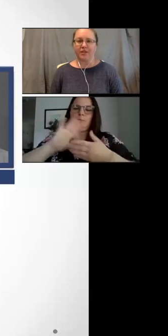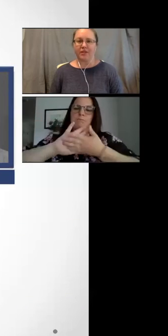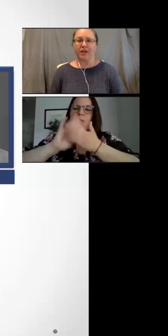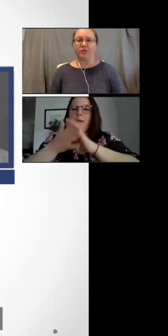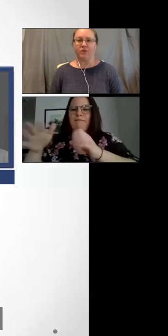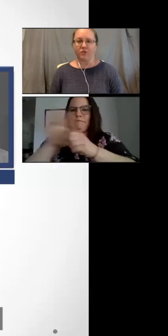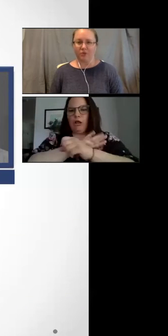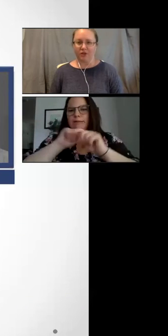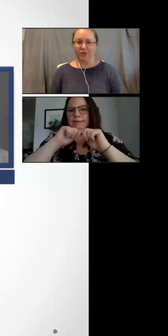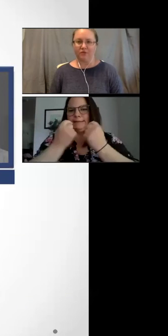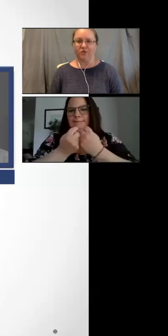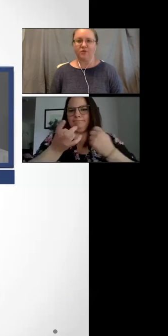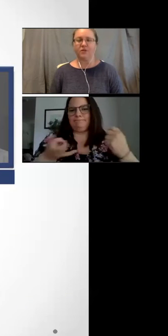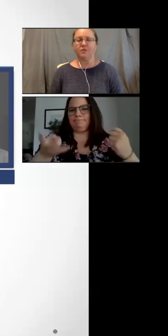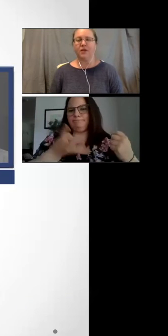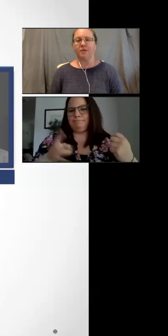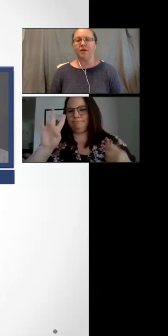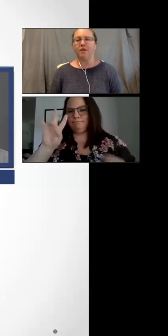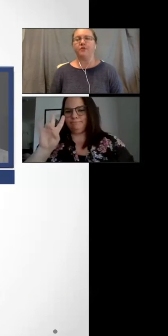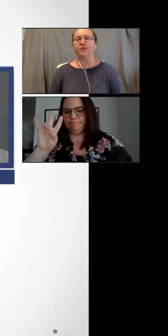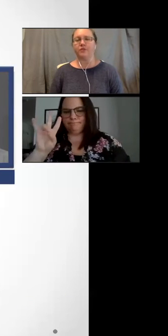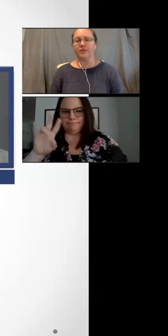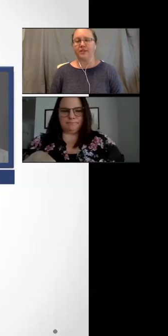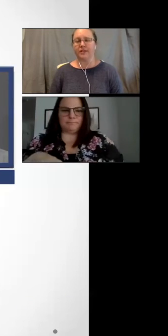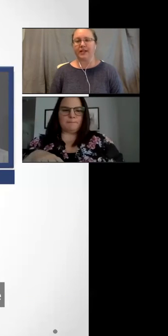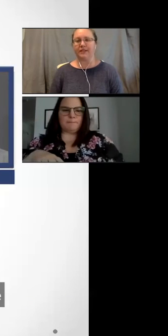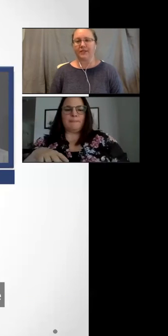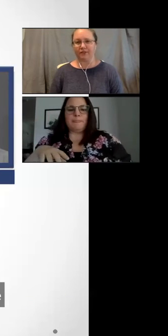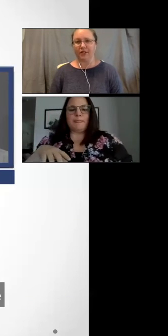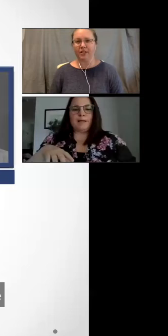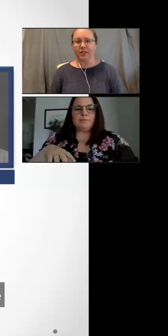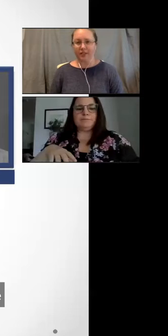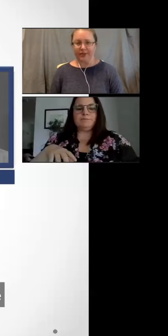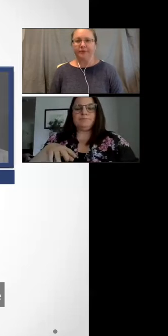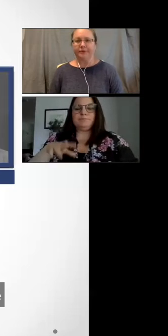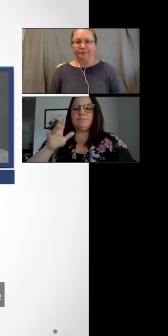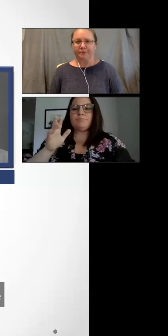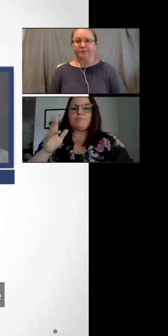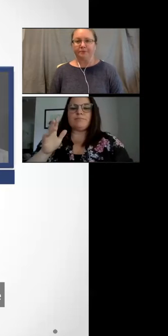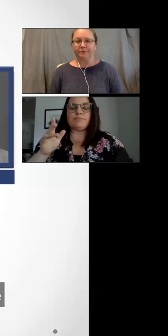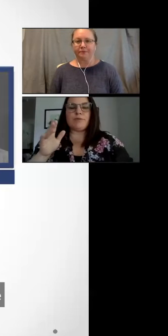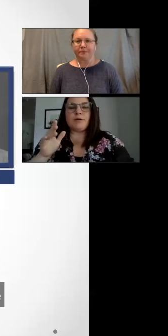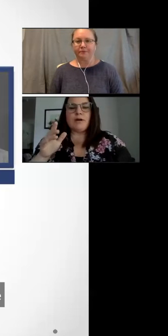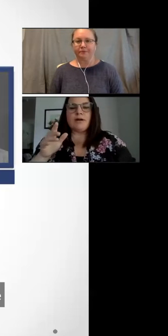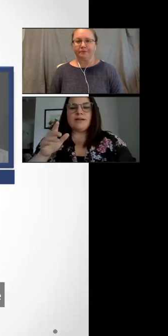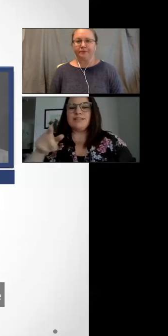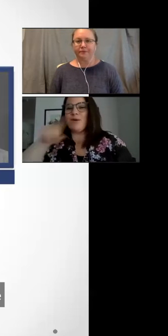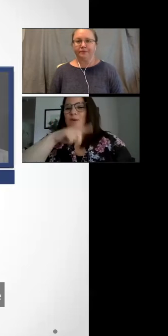looking to hire 2 more individuals to become our full slate of 7.